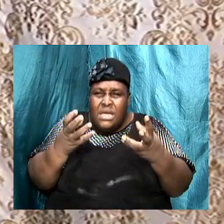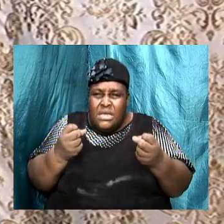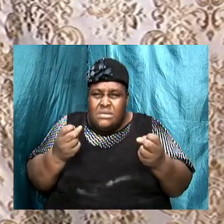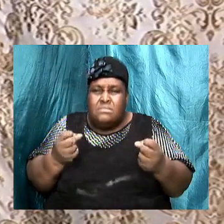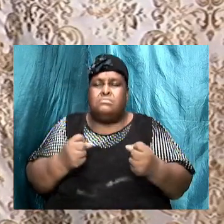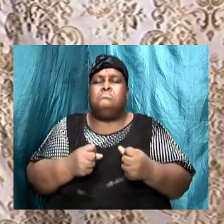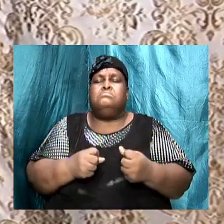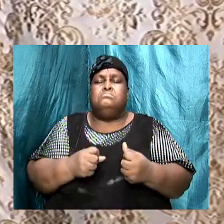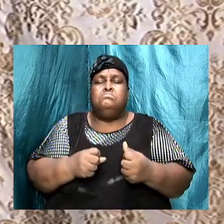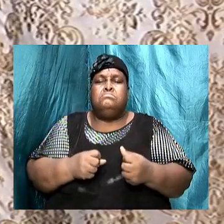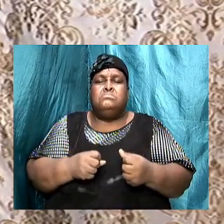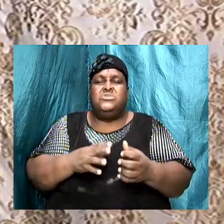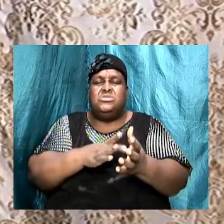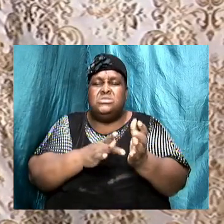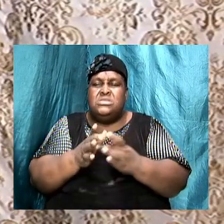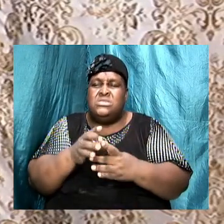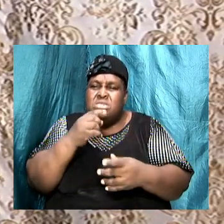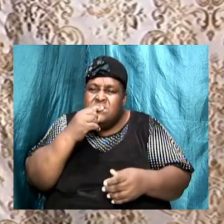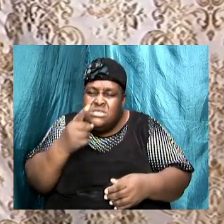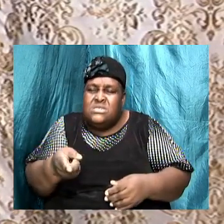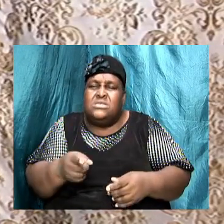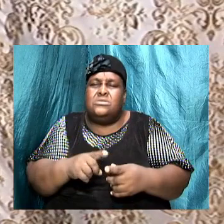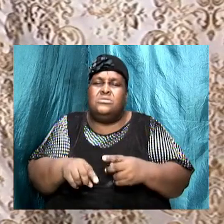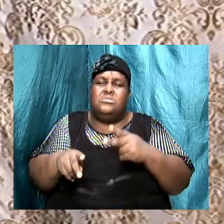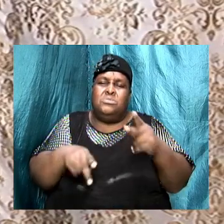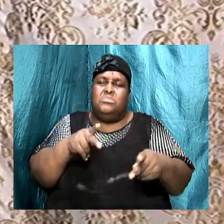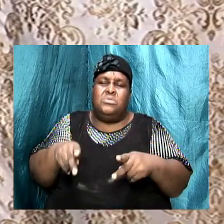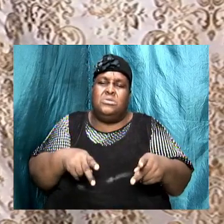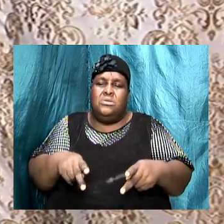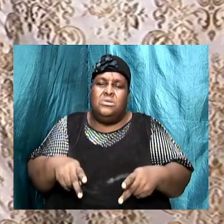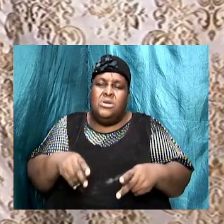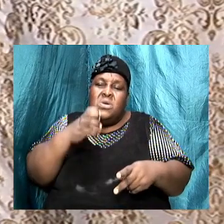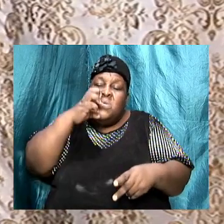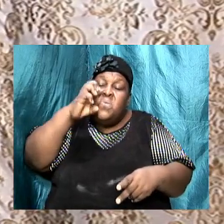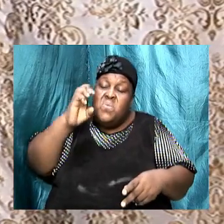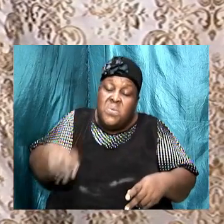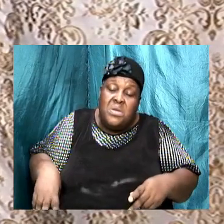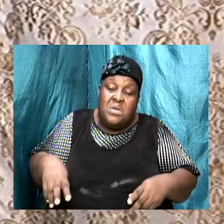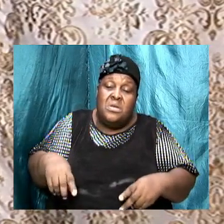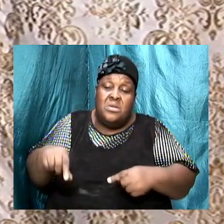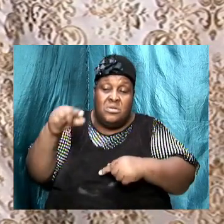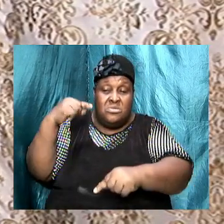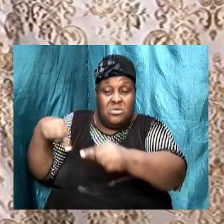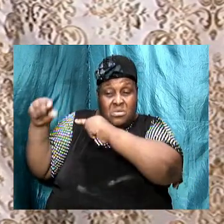look here, is a wicked generation that seek a sign.